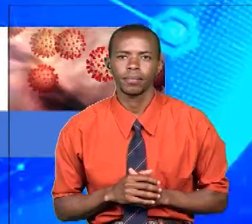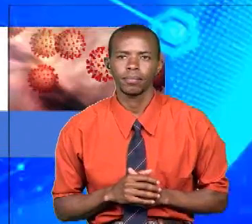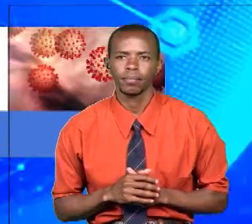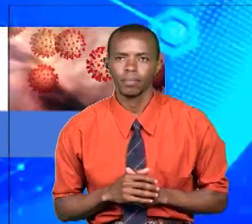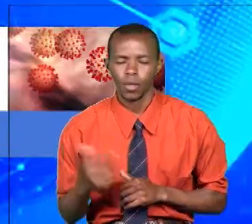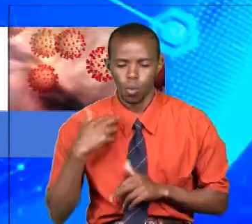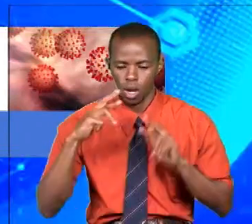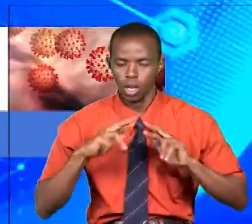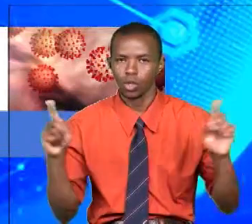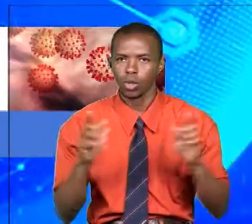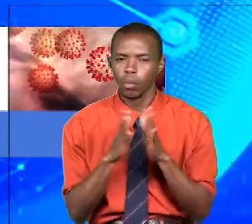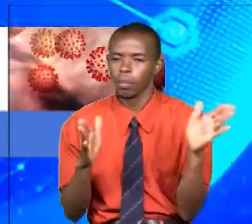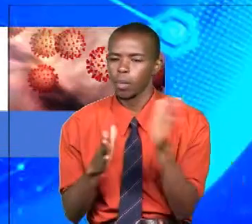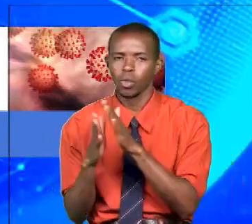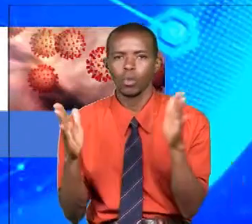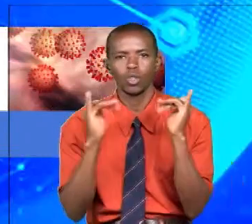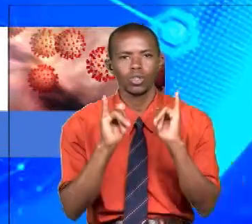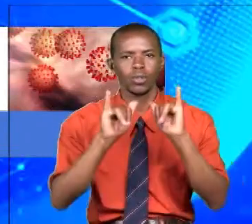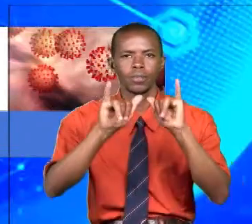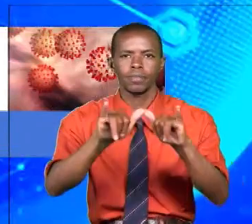We take a short break. We'll be back with more. Stay tuned.